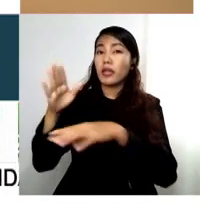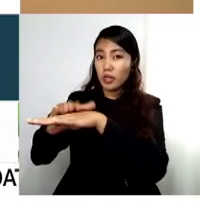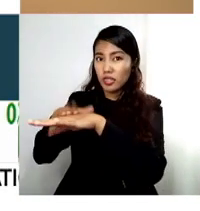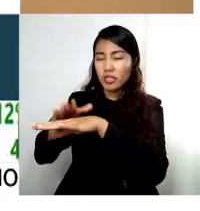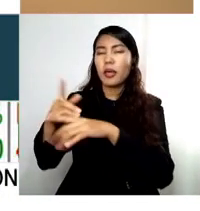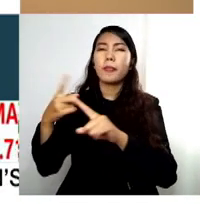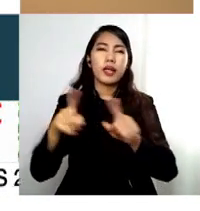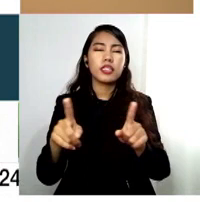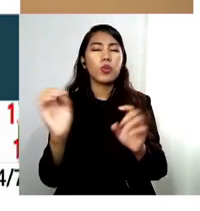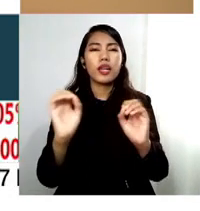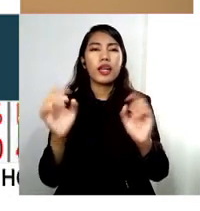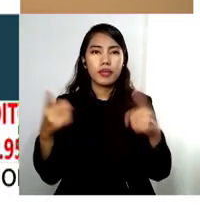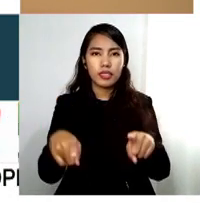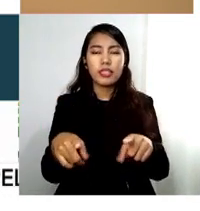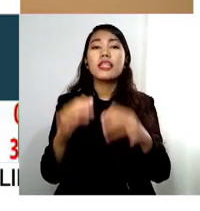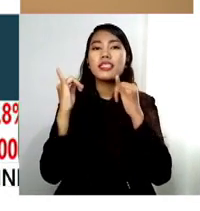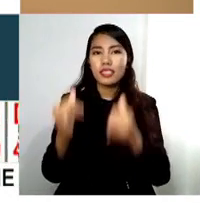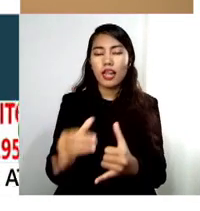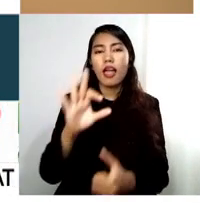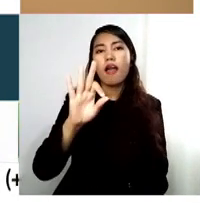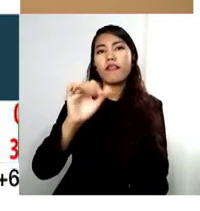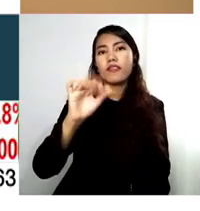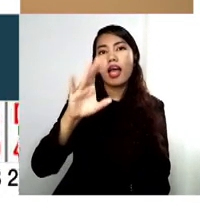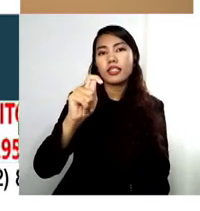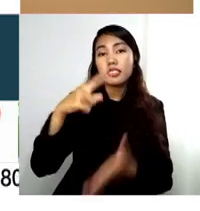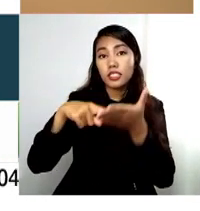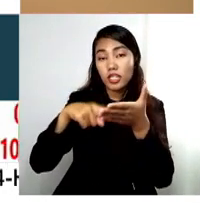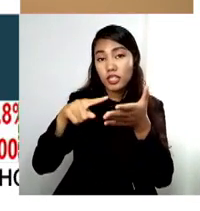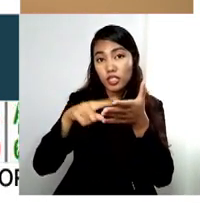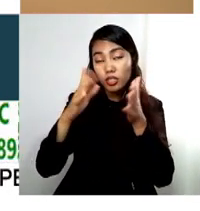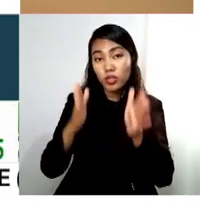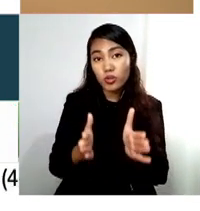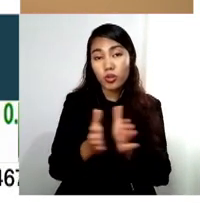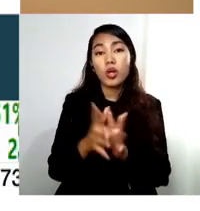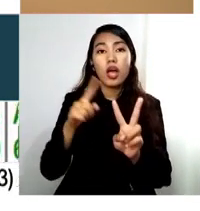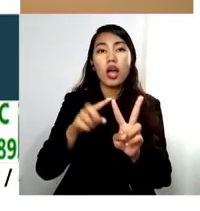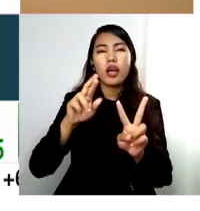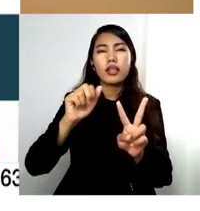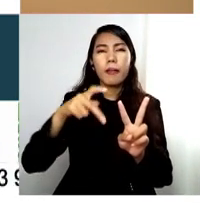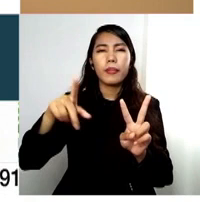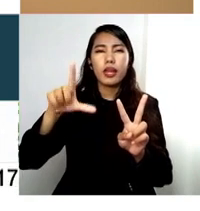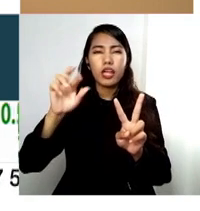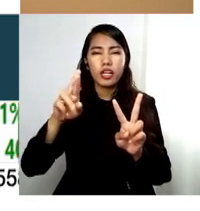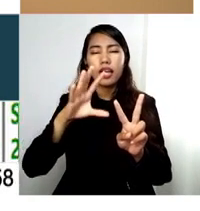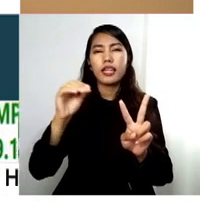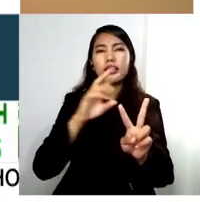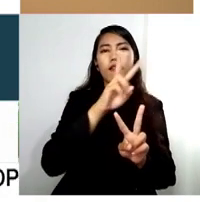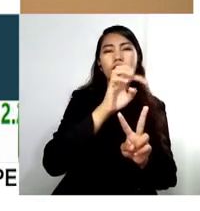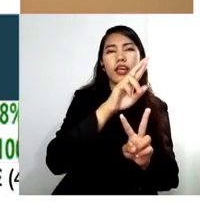the only fact-checkers, and this came to be. No? And the second point to highlight